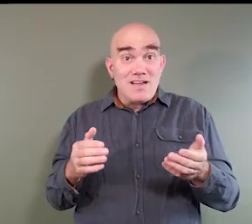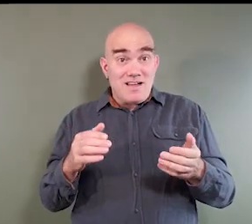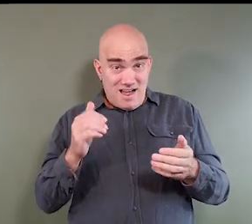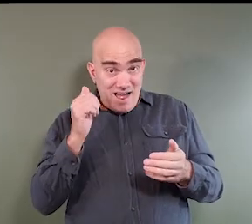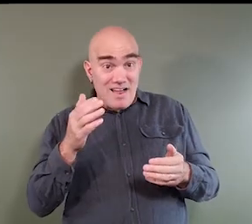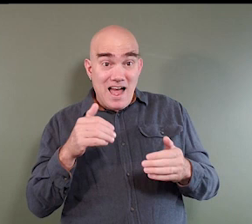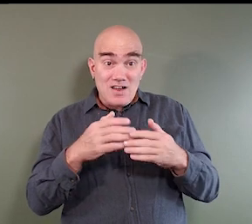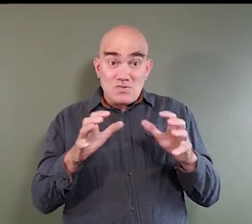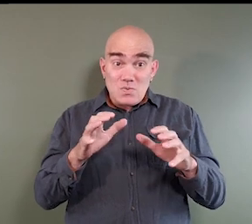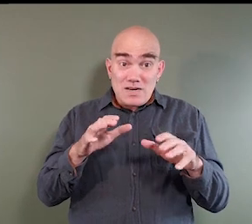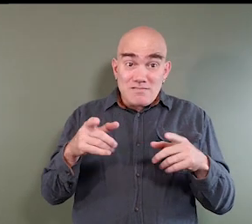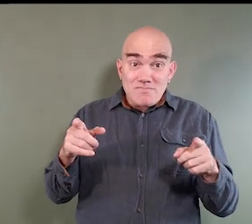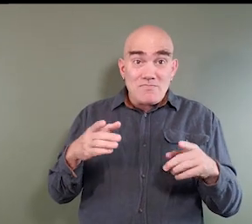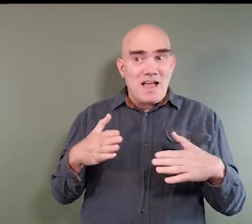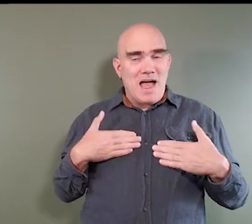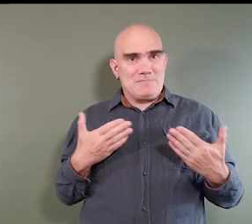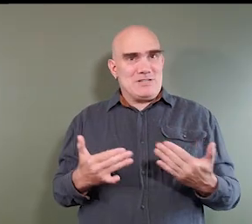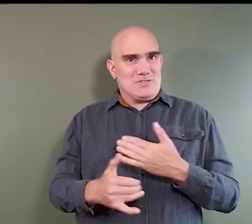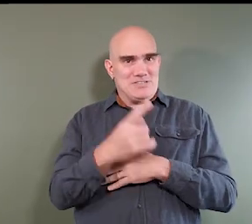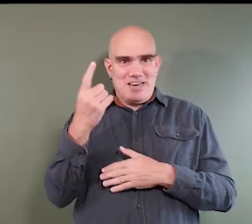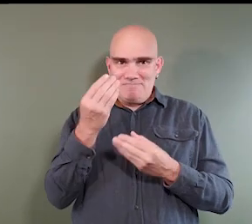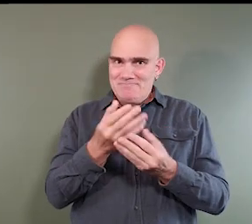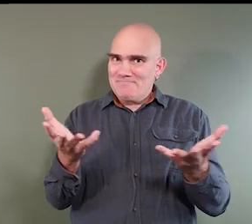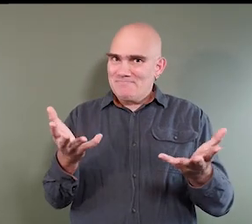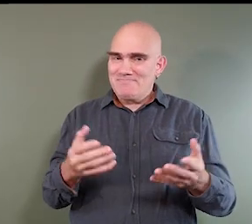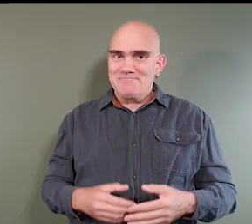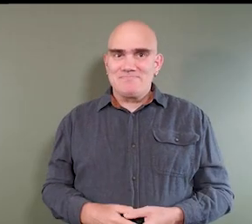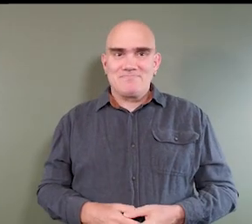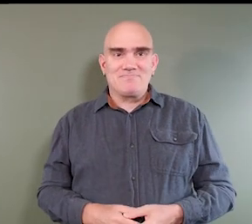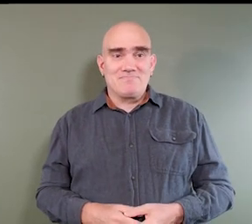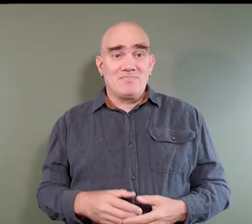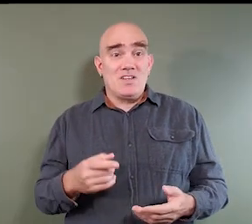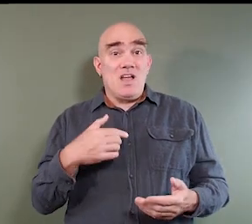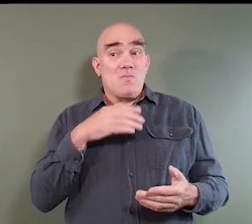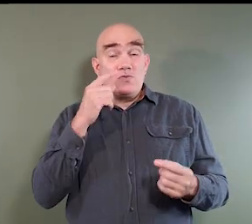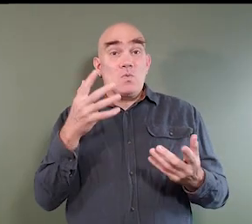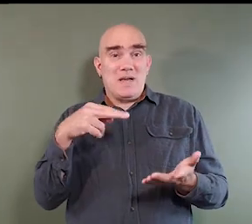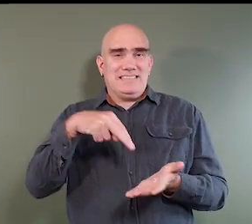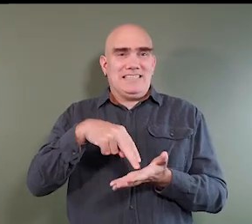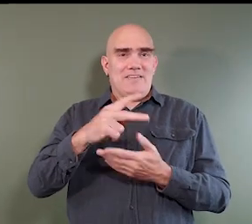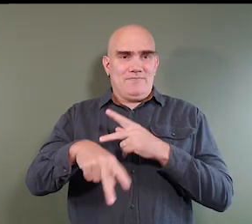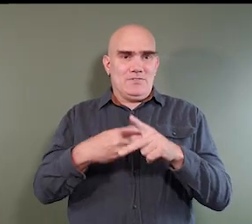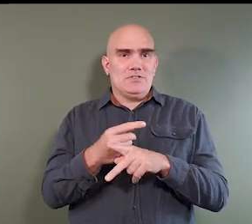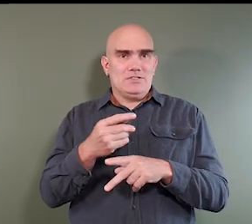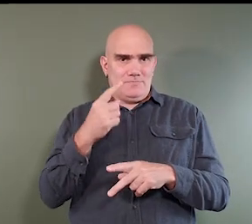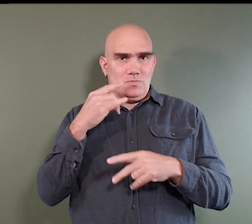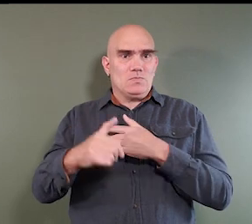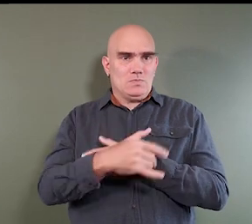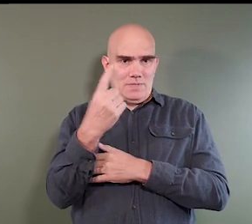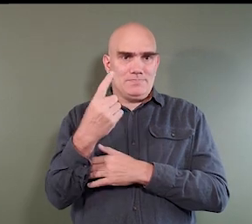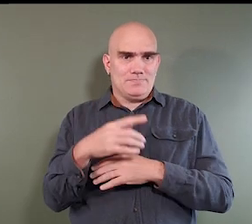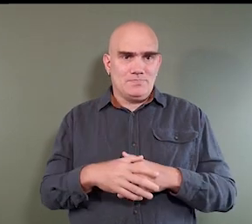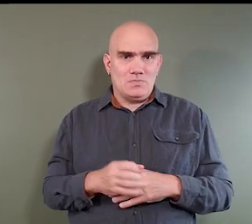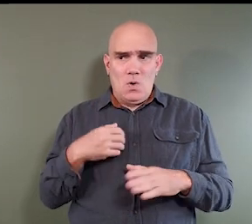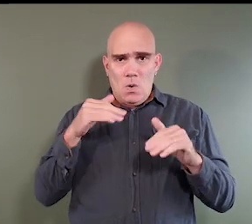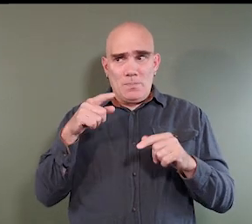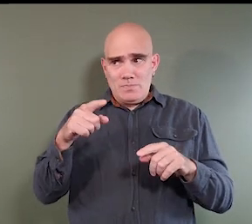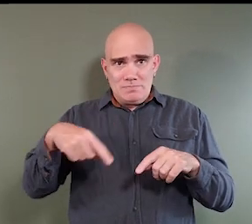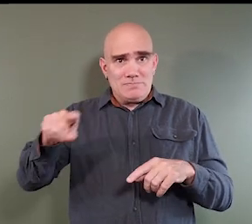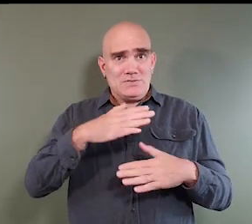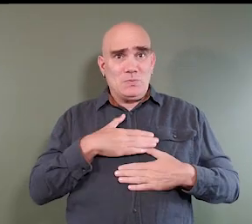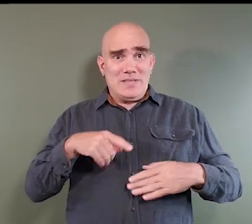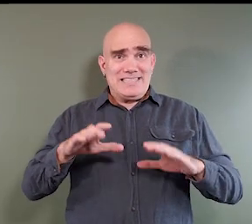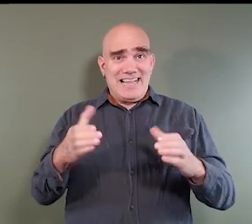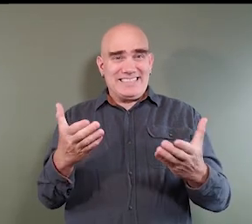everyone. How you doing, guys? Very happy to be here today. And I'm going to be doing the standing version for today. So I hope you guys enjoy the